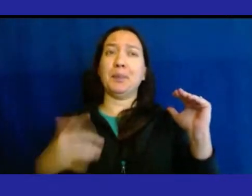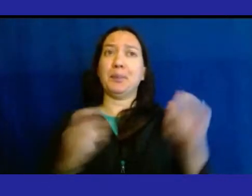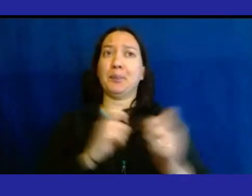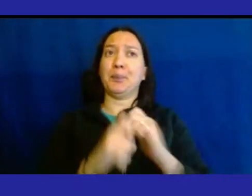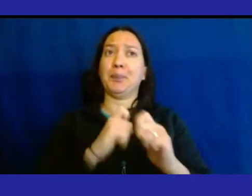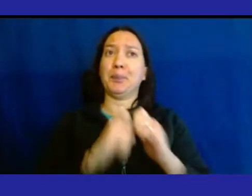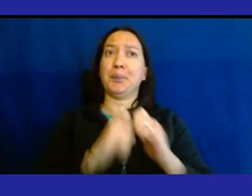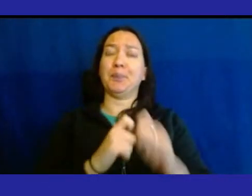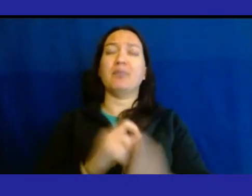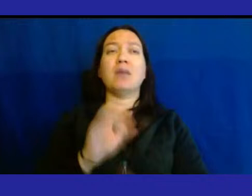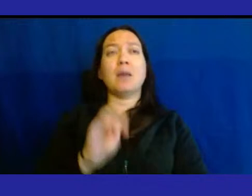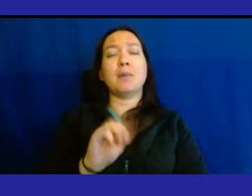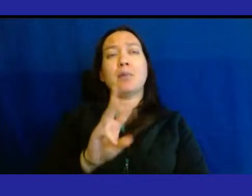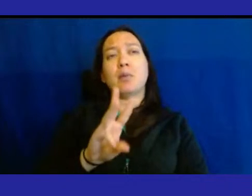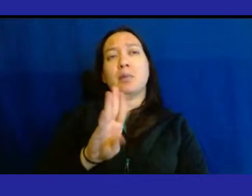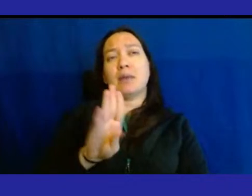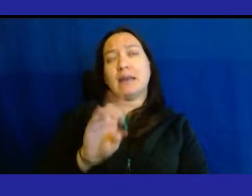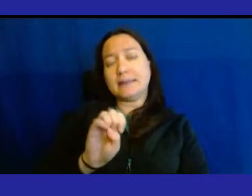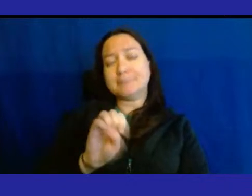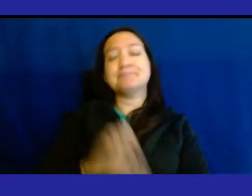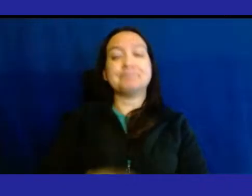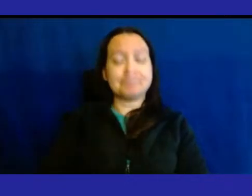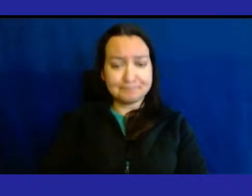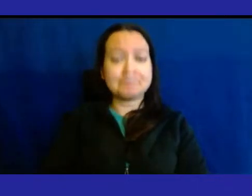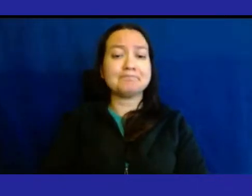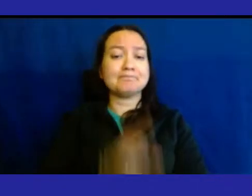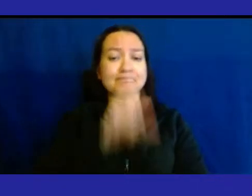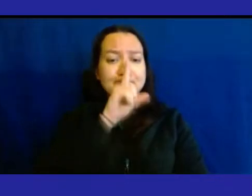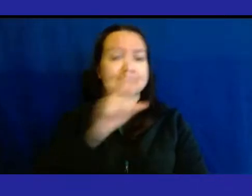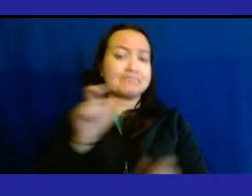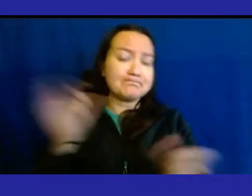for MWBEs in our procurement, and it really allows them to succeed.